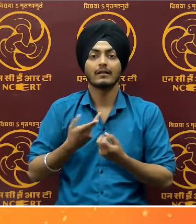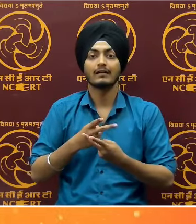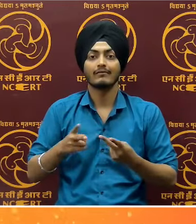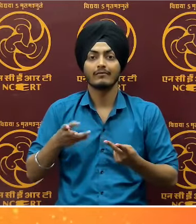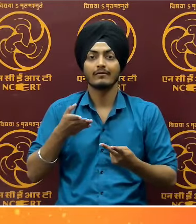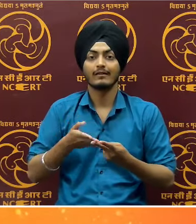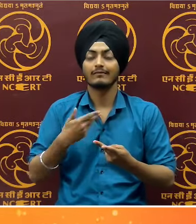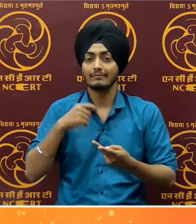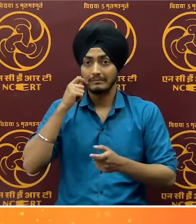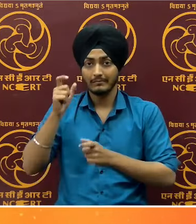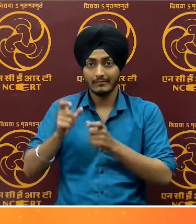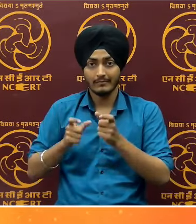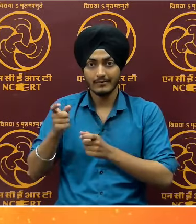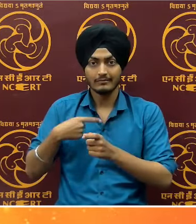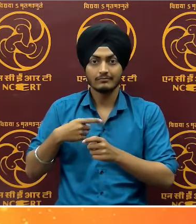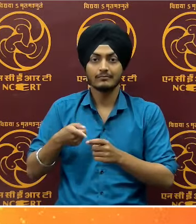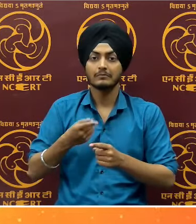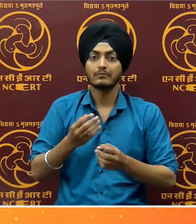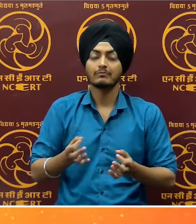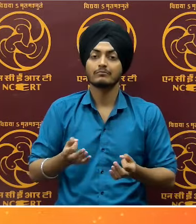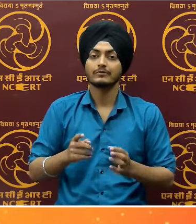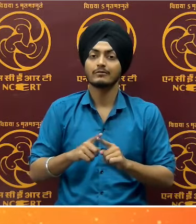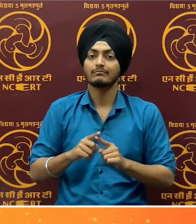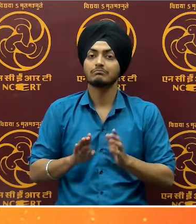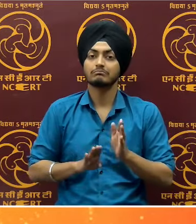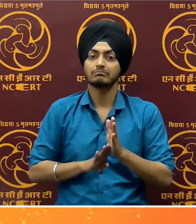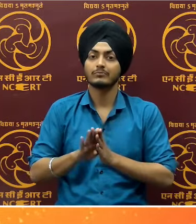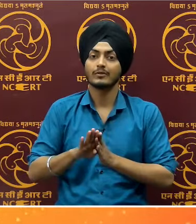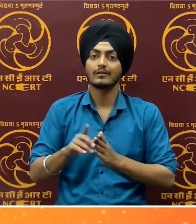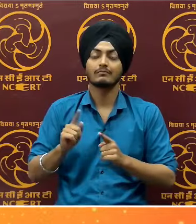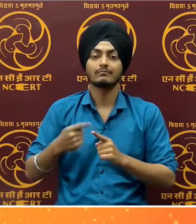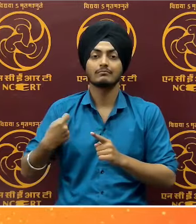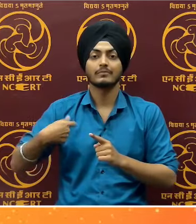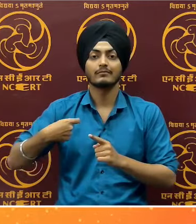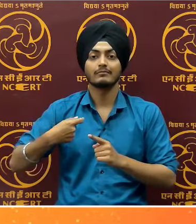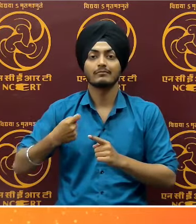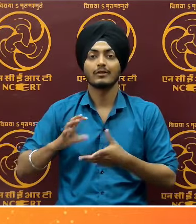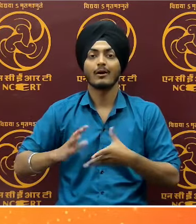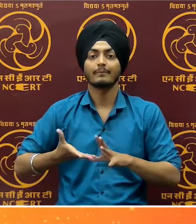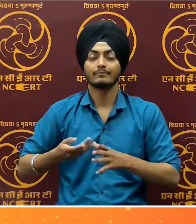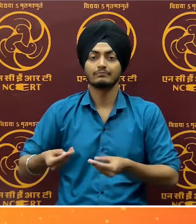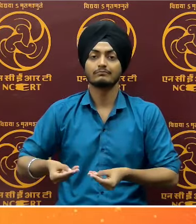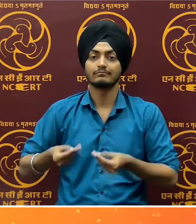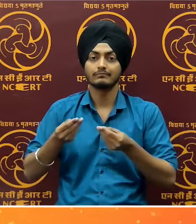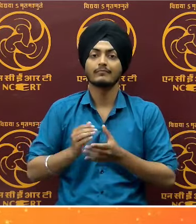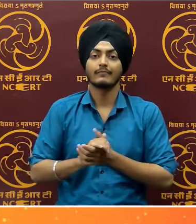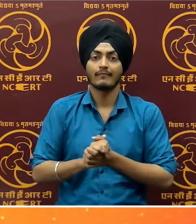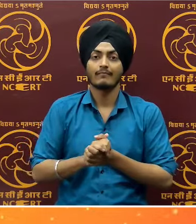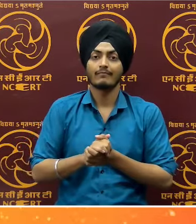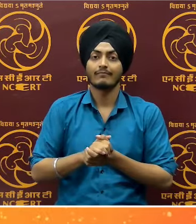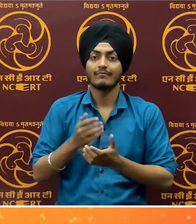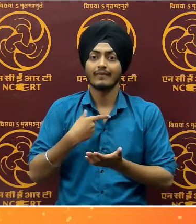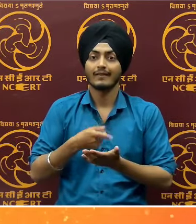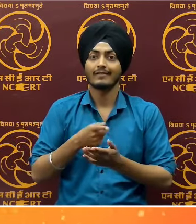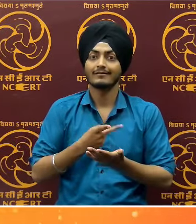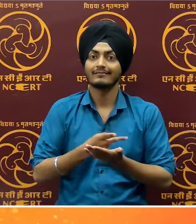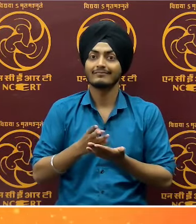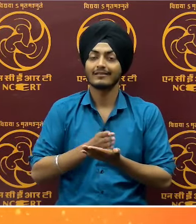and the people. So this improves connectivity and earns cash wages also. So these are the some